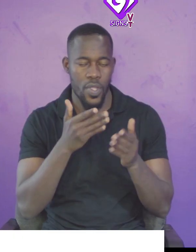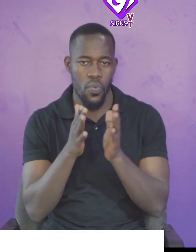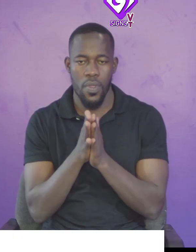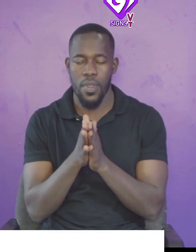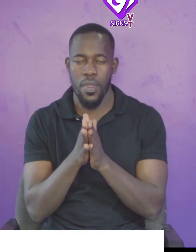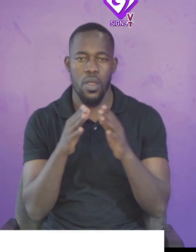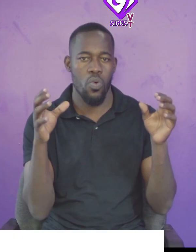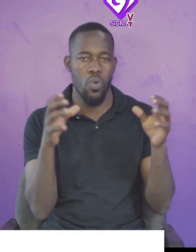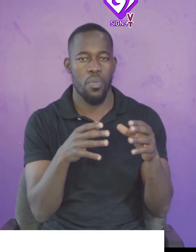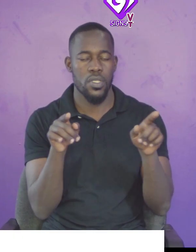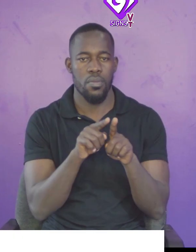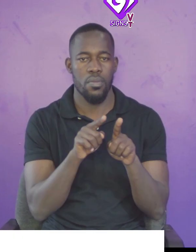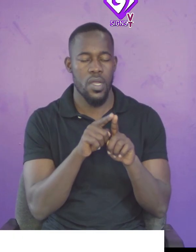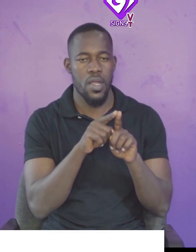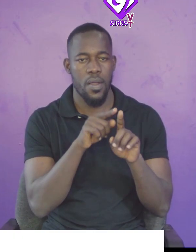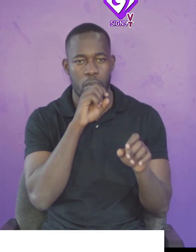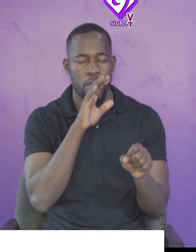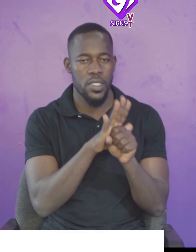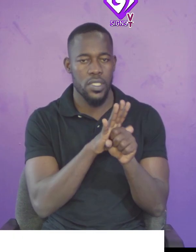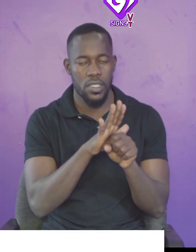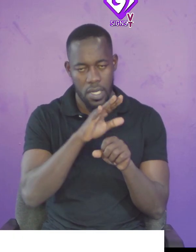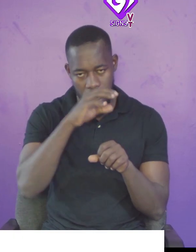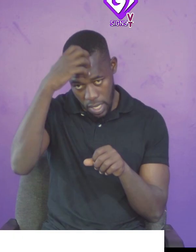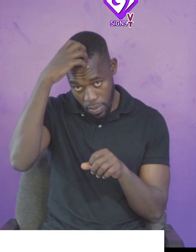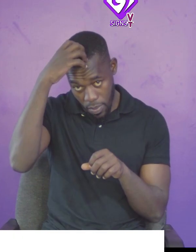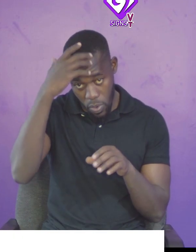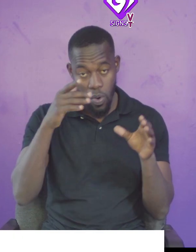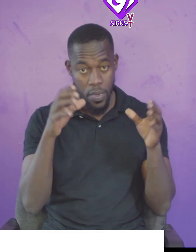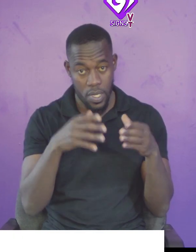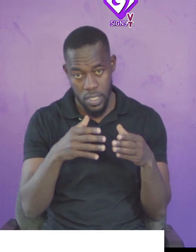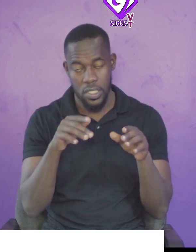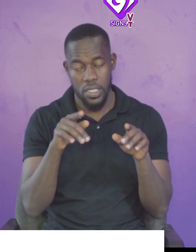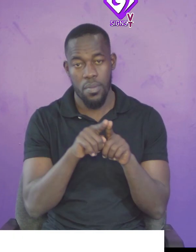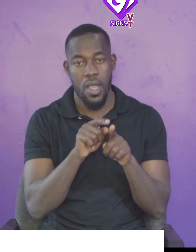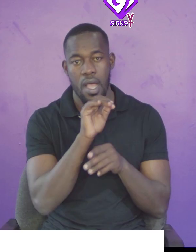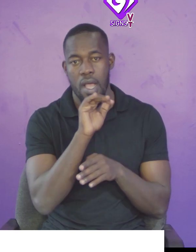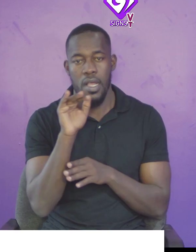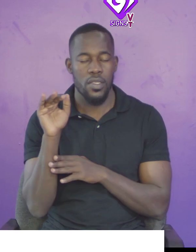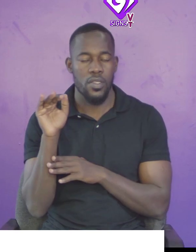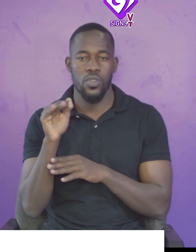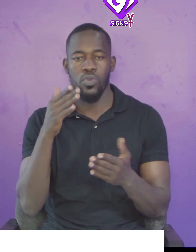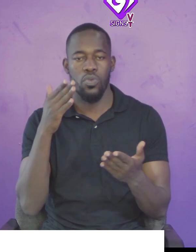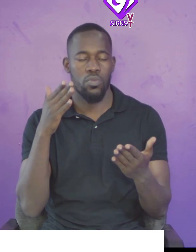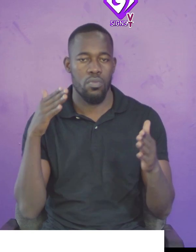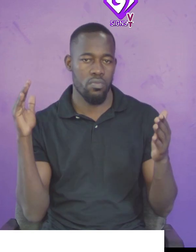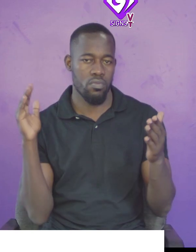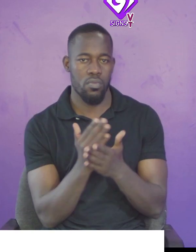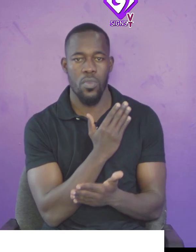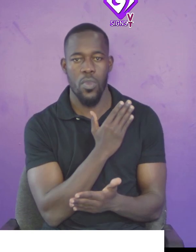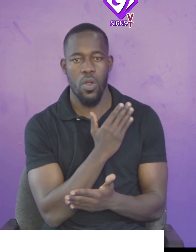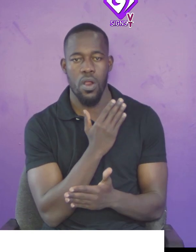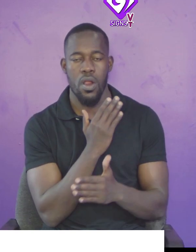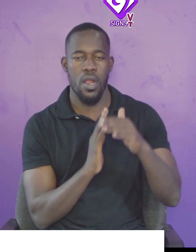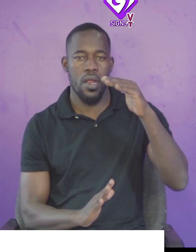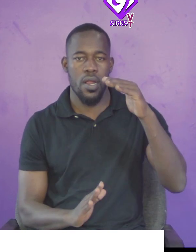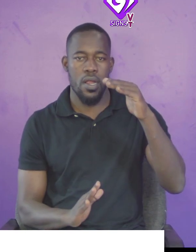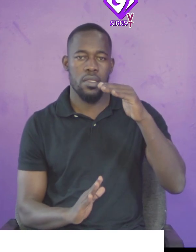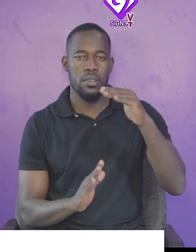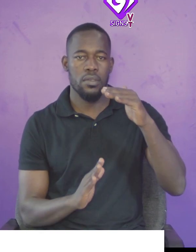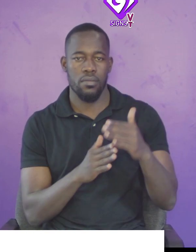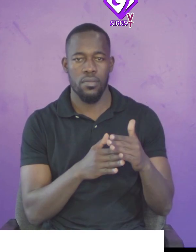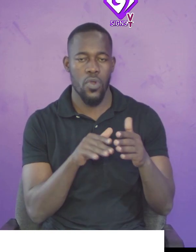strong appeal to the wider Lamu community to immediately end the stigma and discrimination faced by